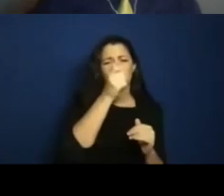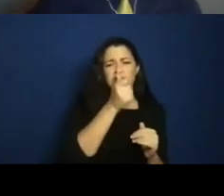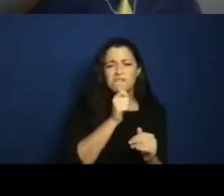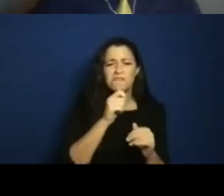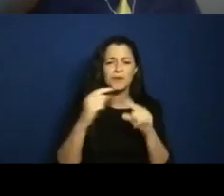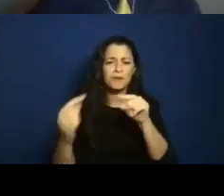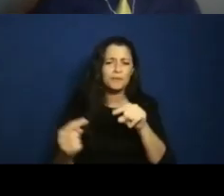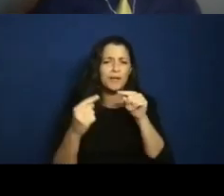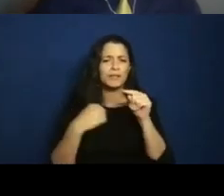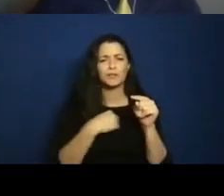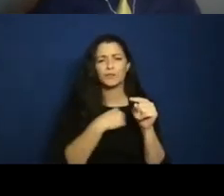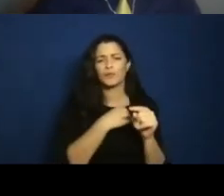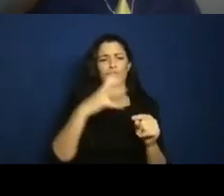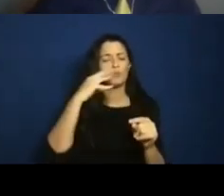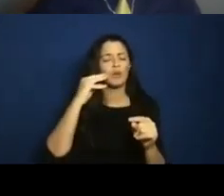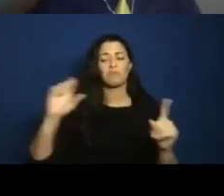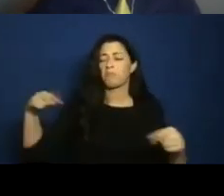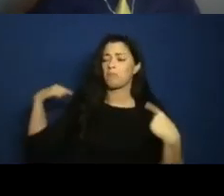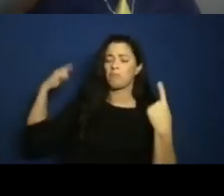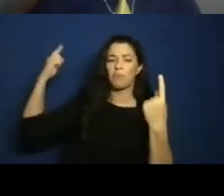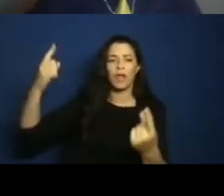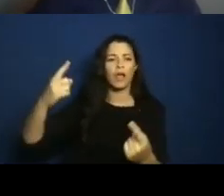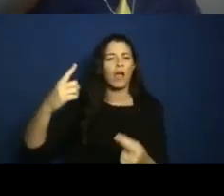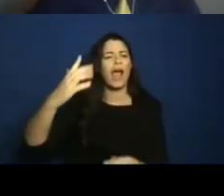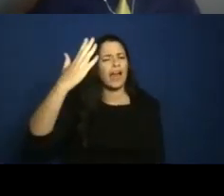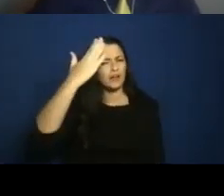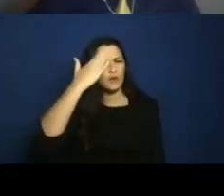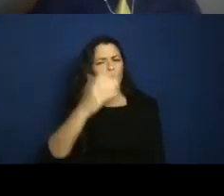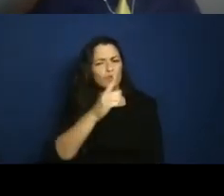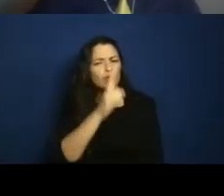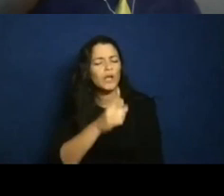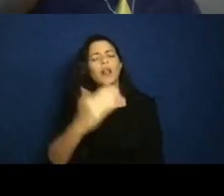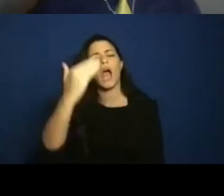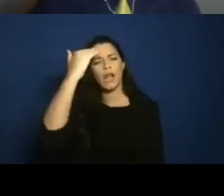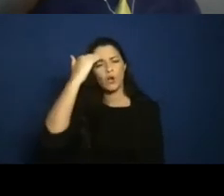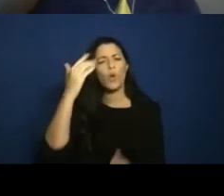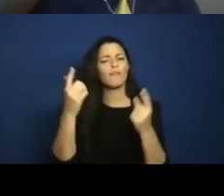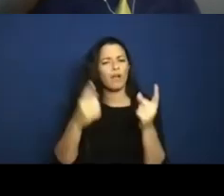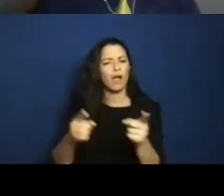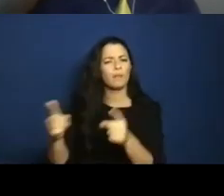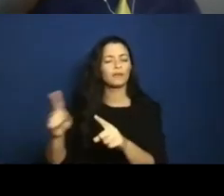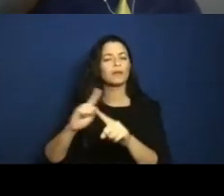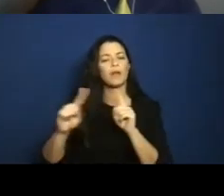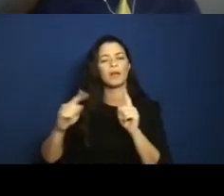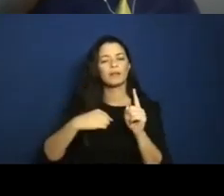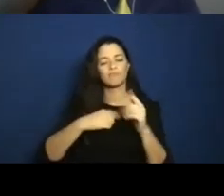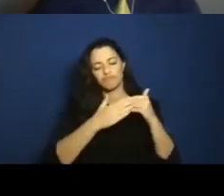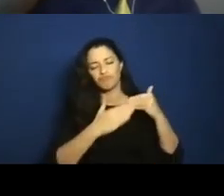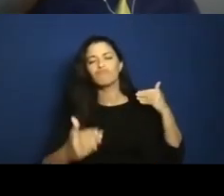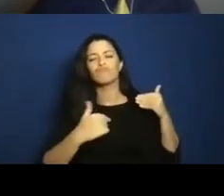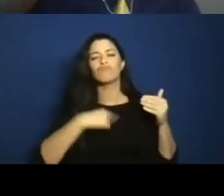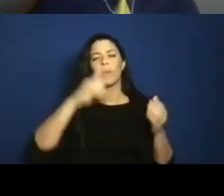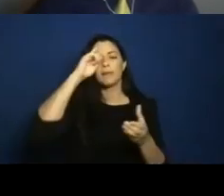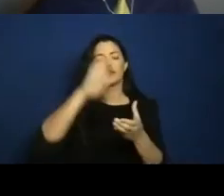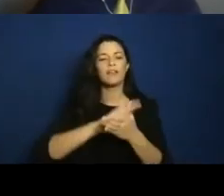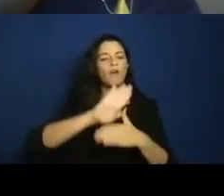have suffered over the many, many years. I know that they're real and I know that they're happening. But I just believe that all of my